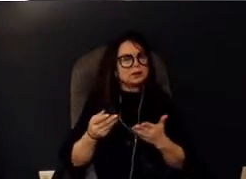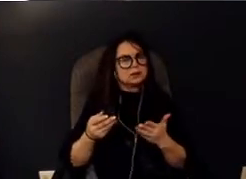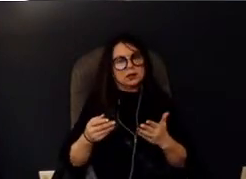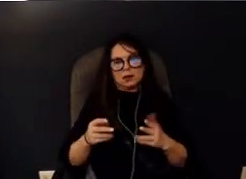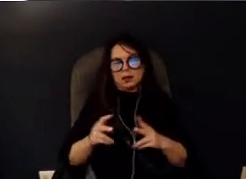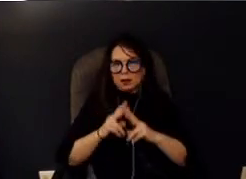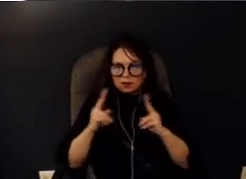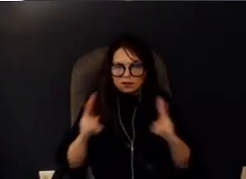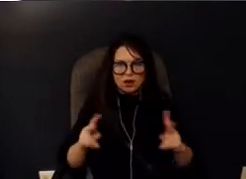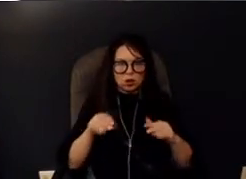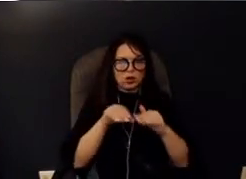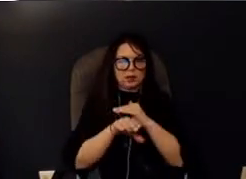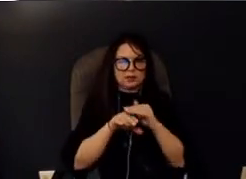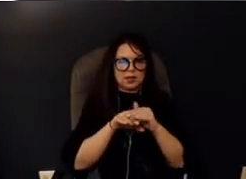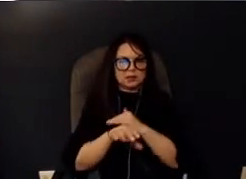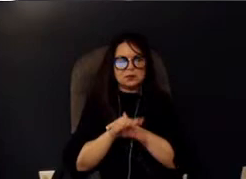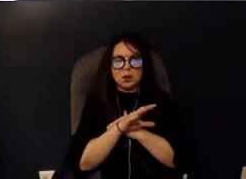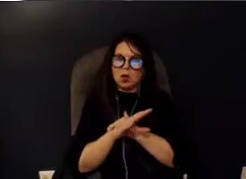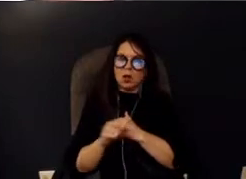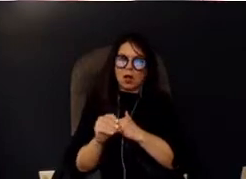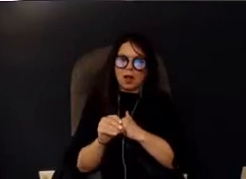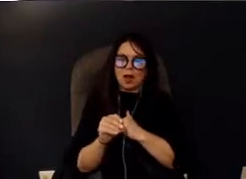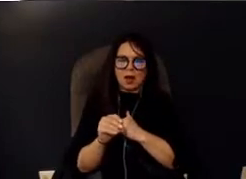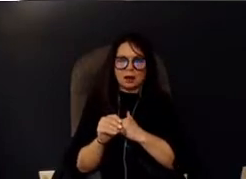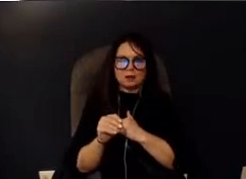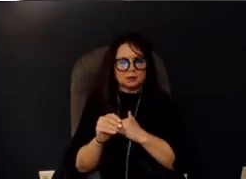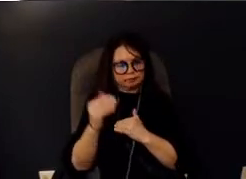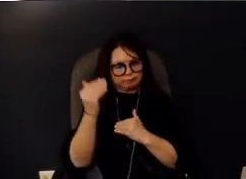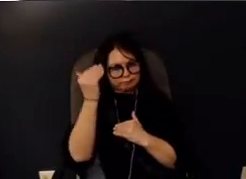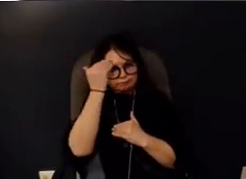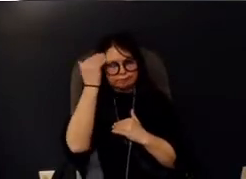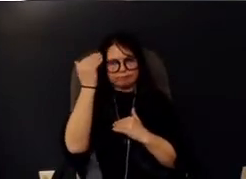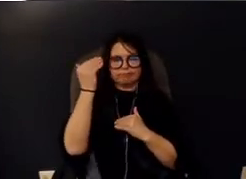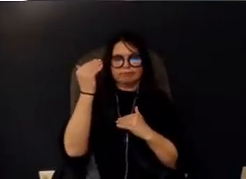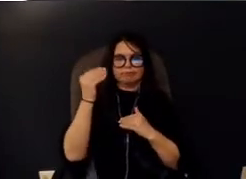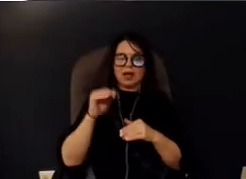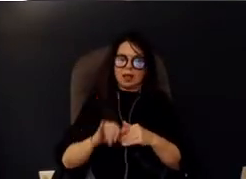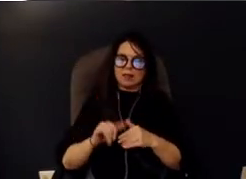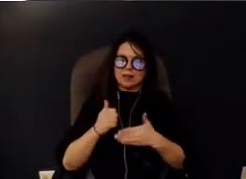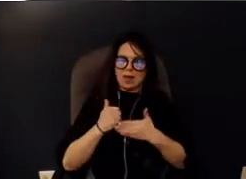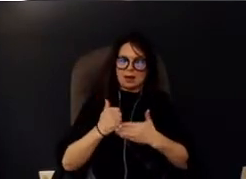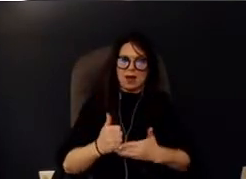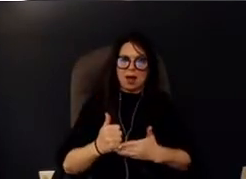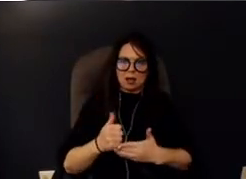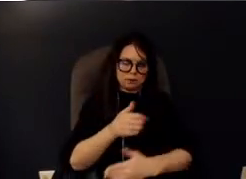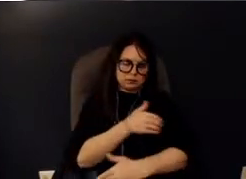the public. And that helps to give power to people.